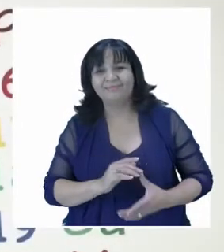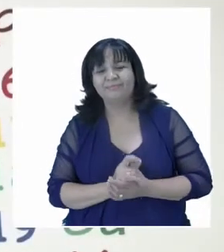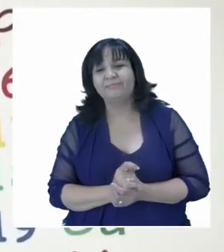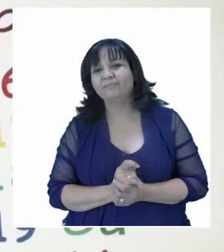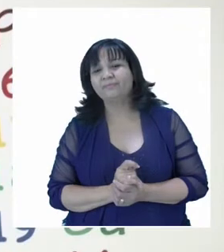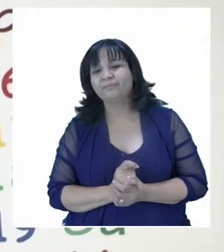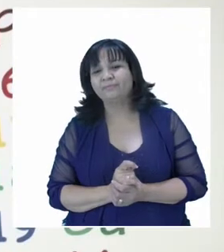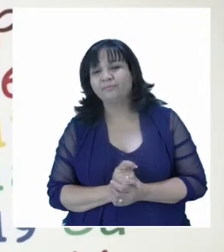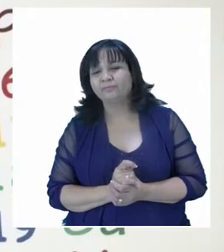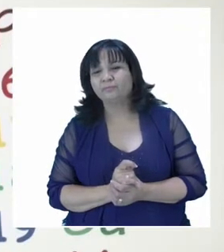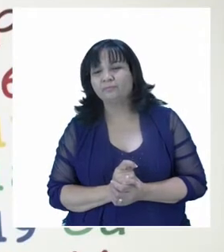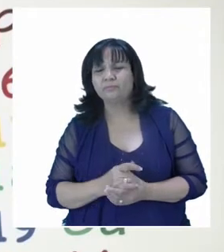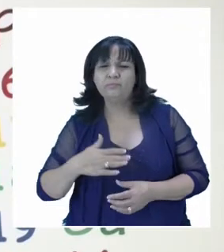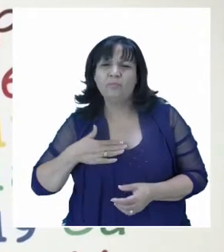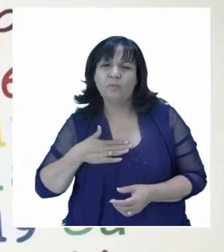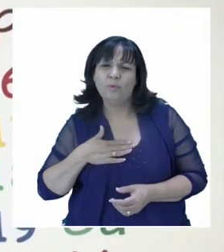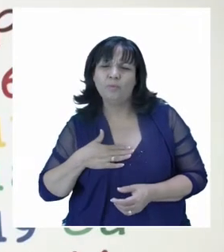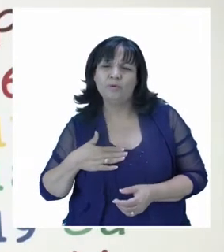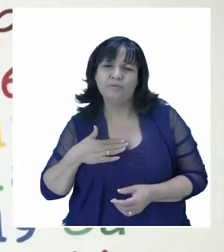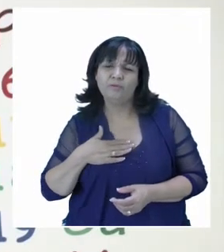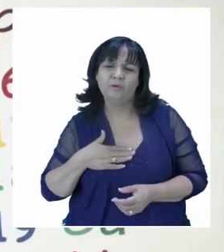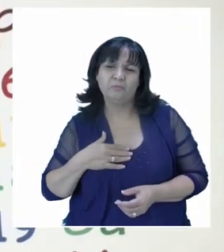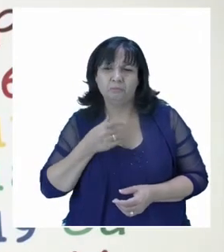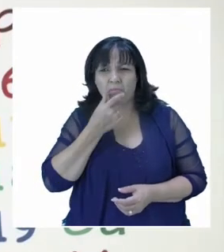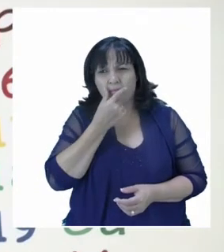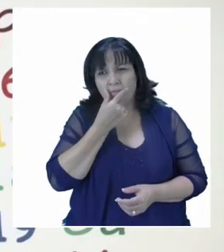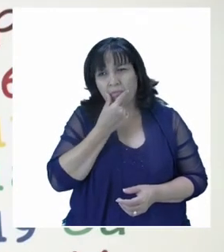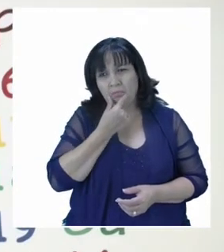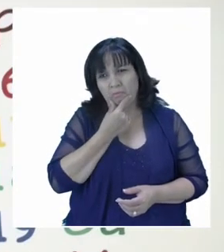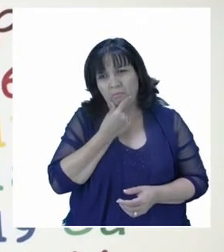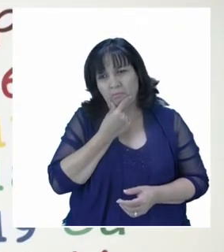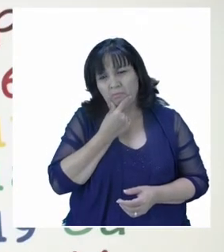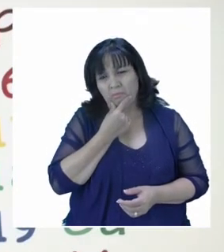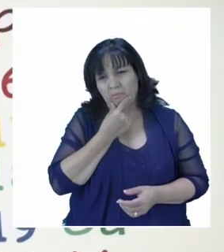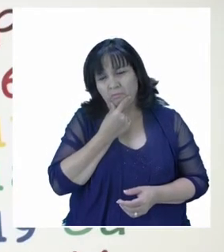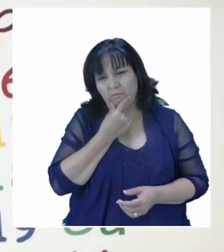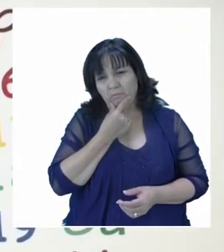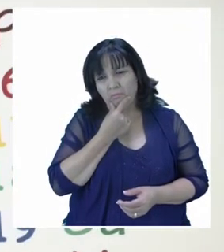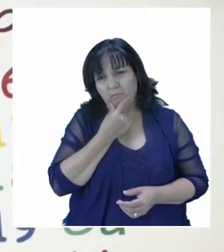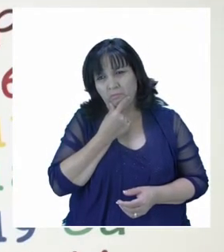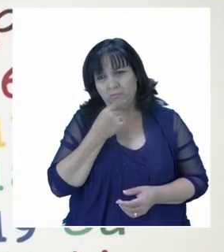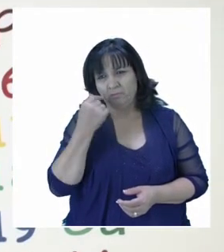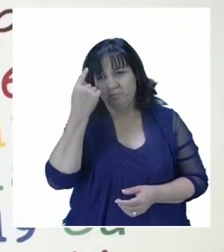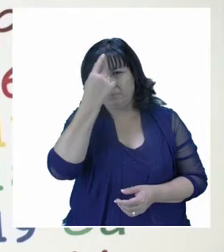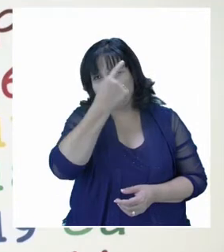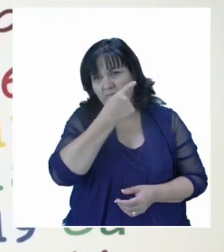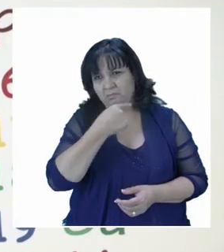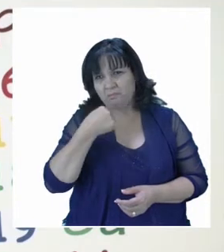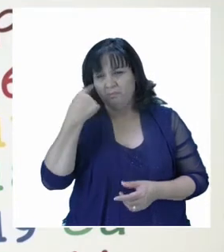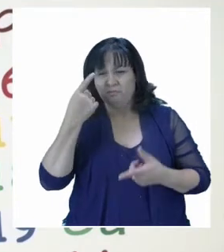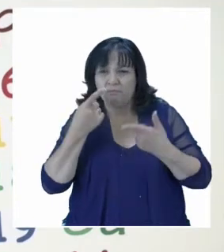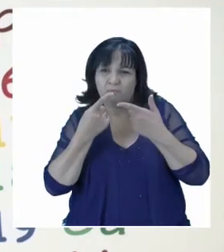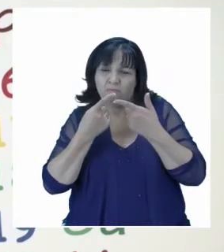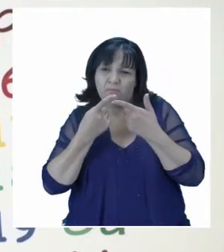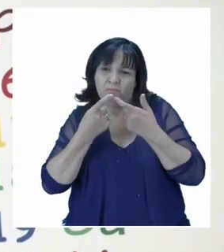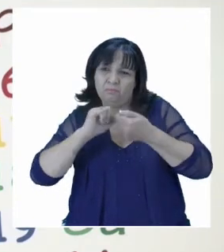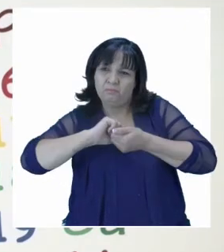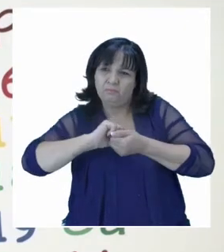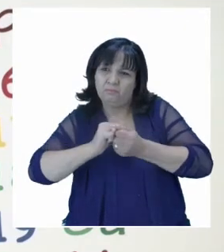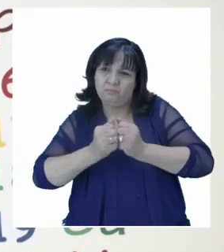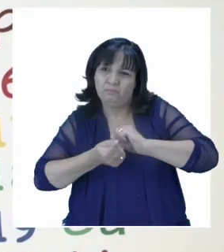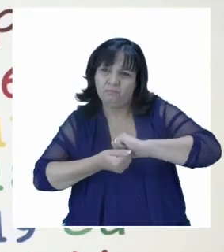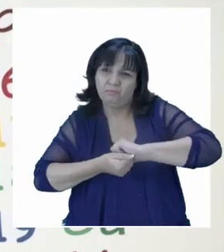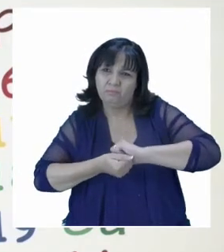Now, when we feel sad, our face changes. We have